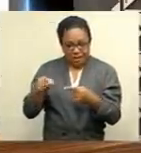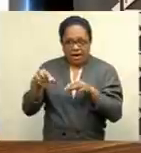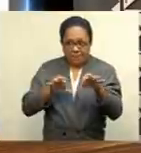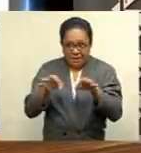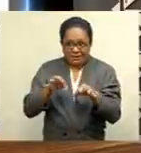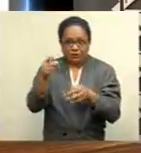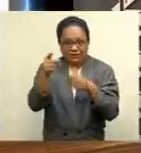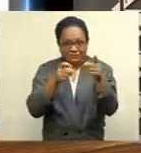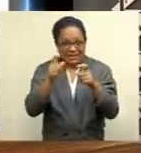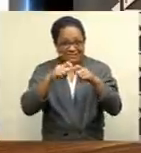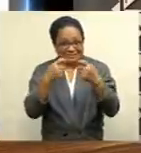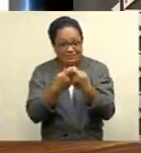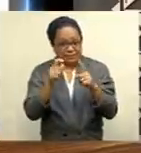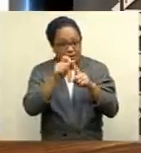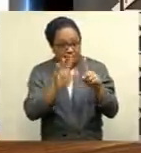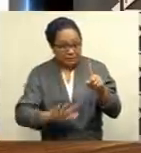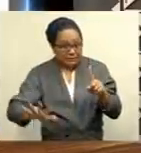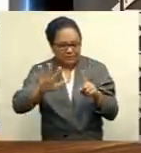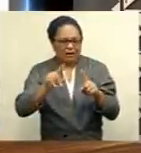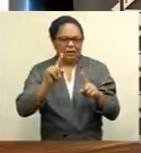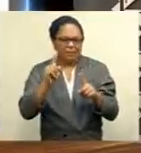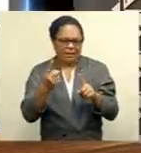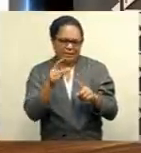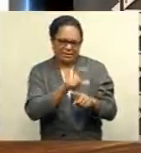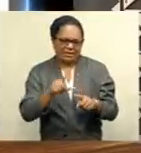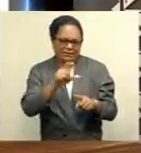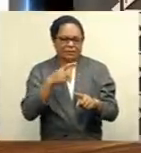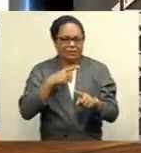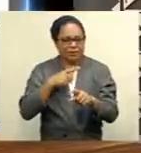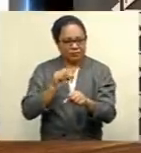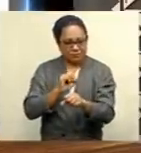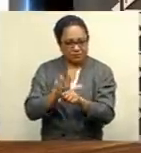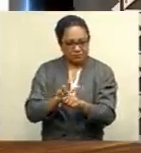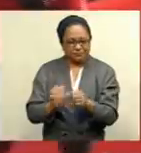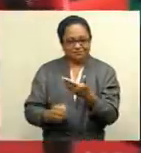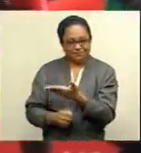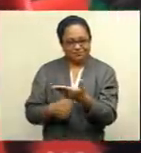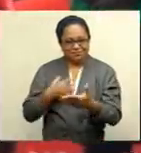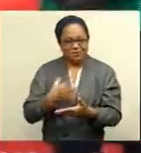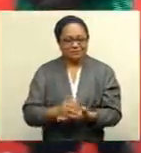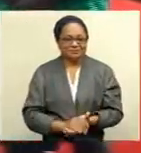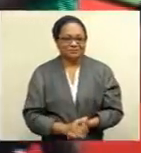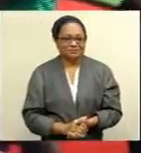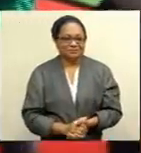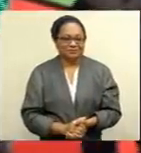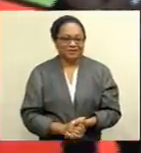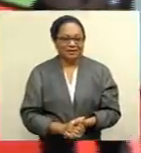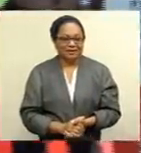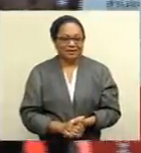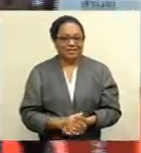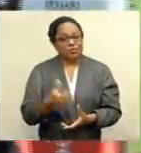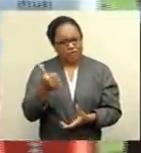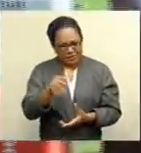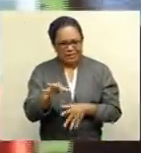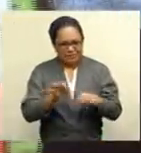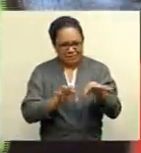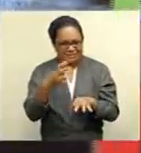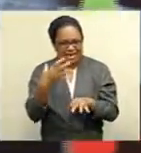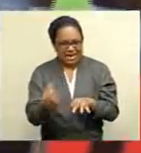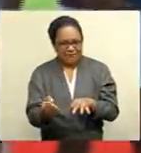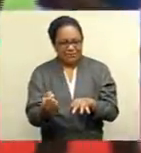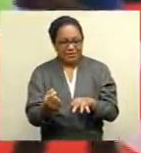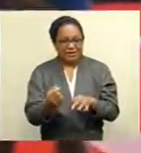Pacific, has had to be shelved in light of the global pandemic. Karlaini Tavi has more. With plans in place to have